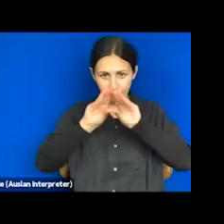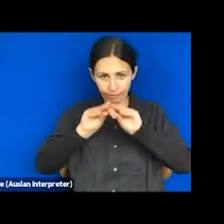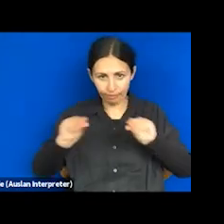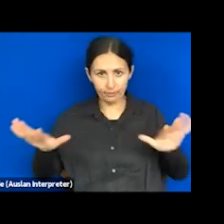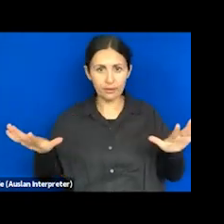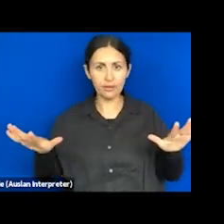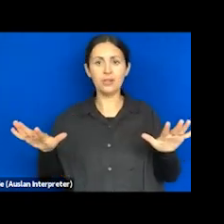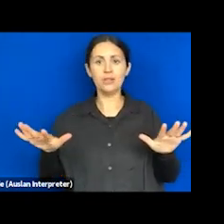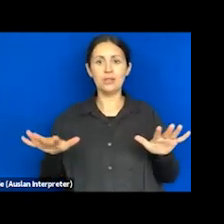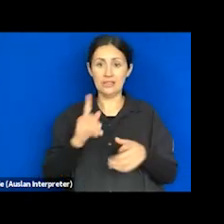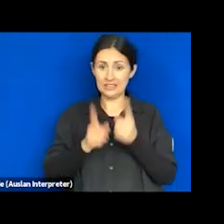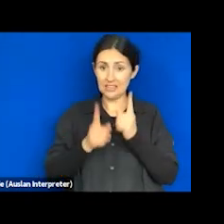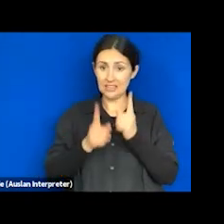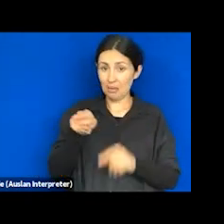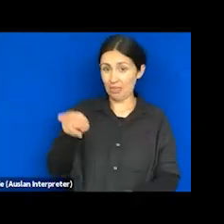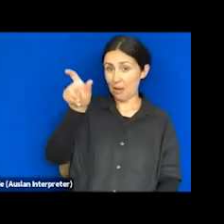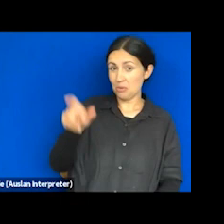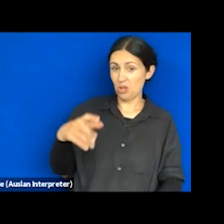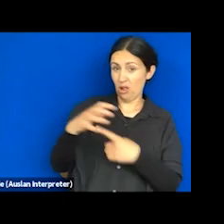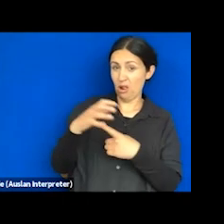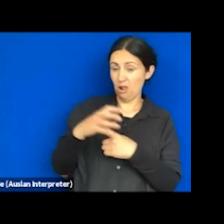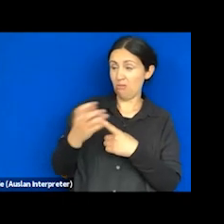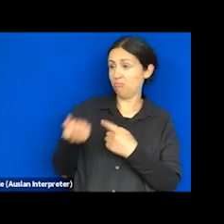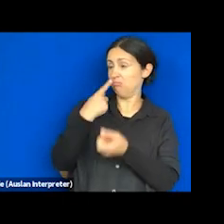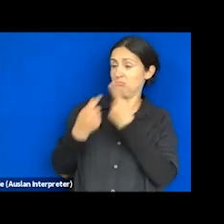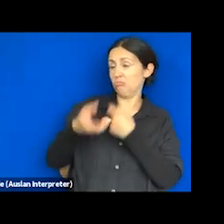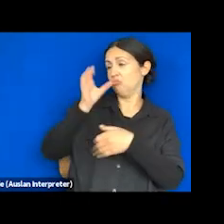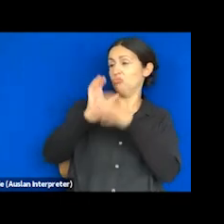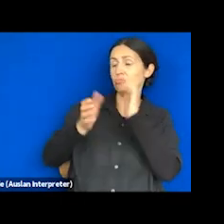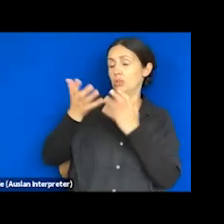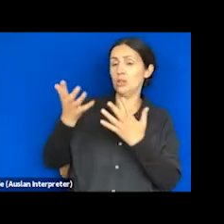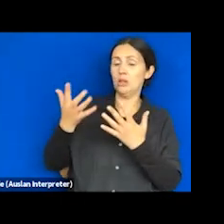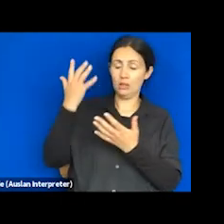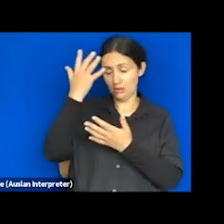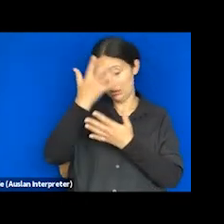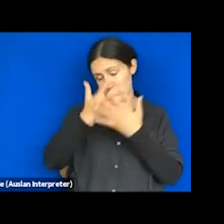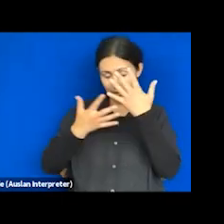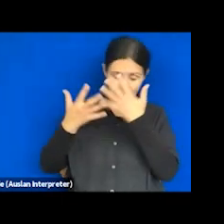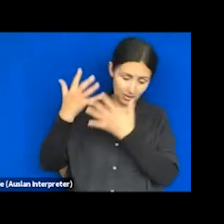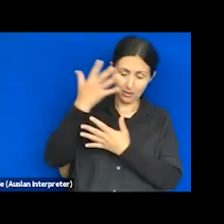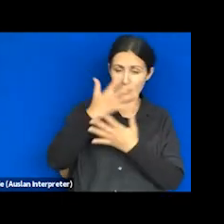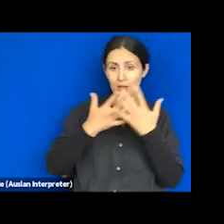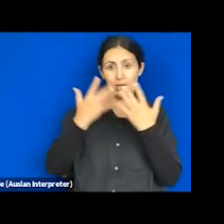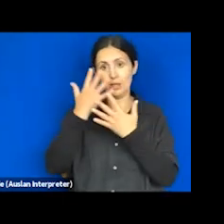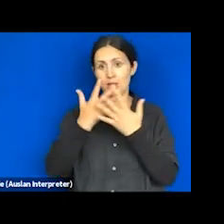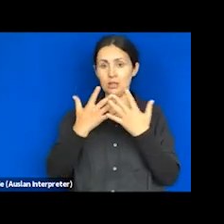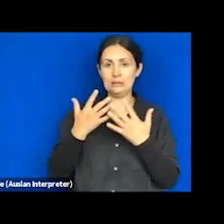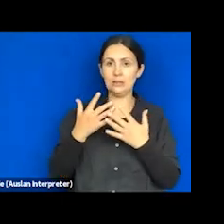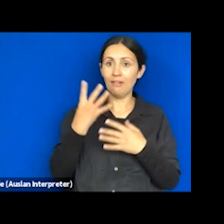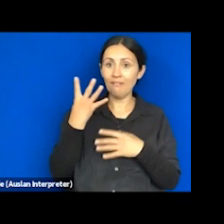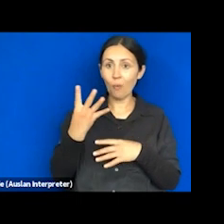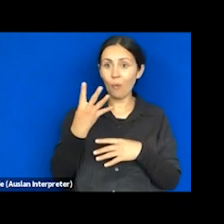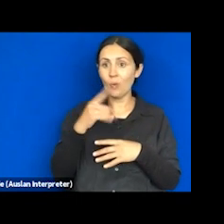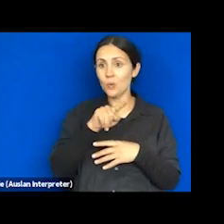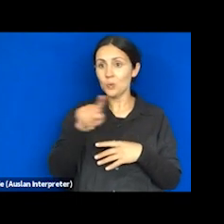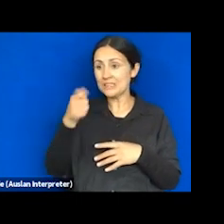a very lengthy psychedelic experience that may even be rather challenging.